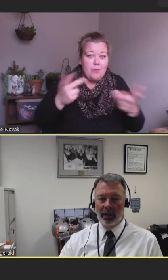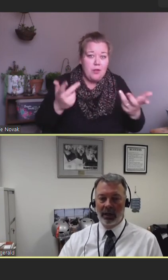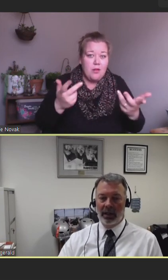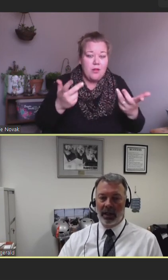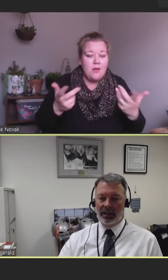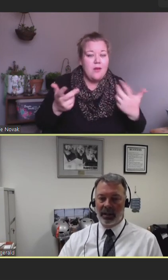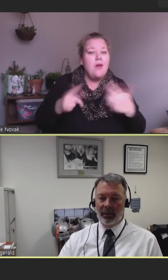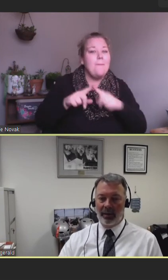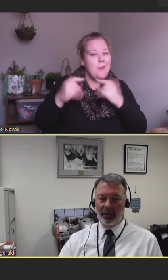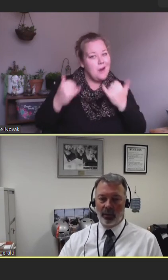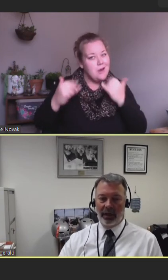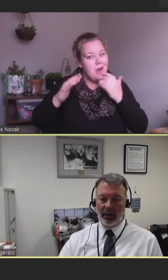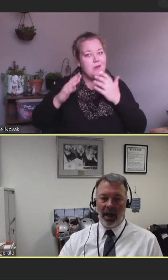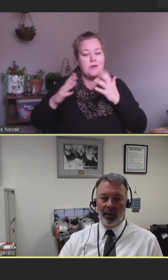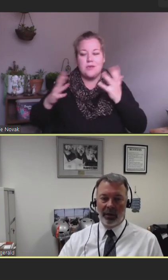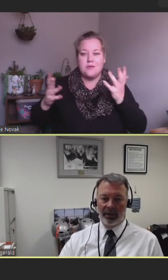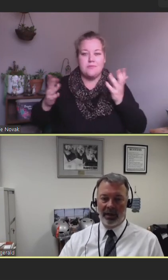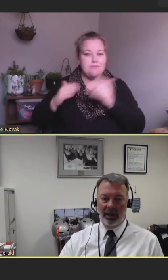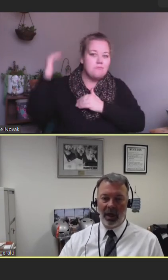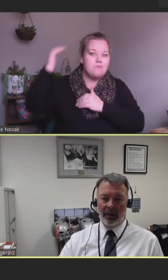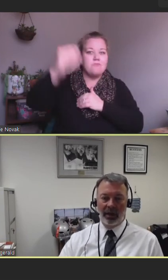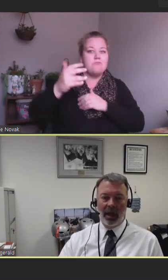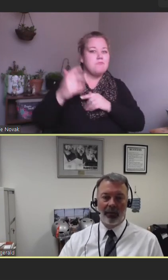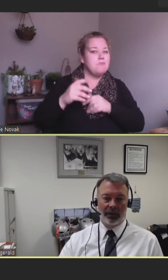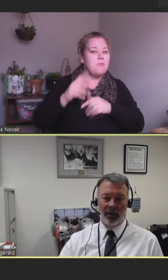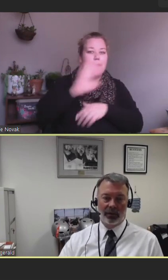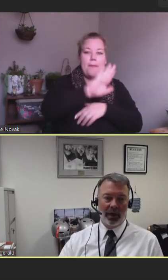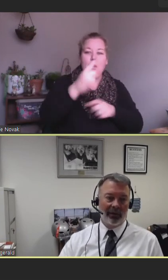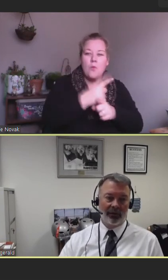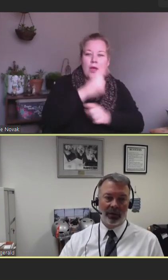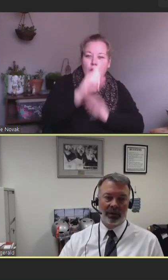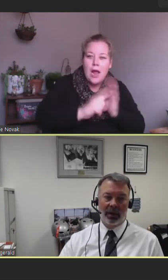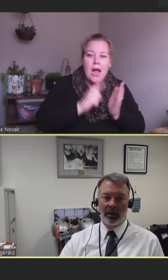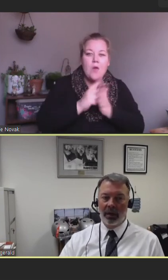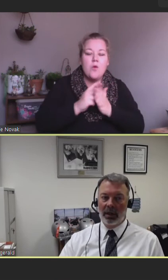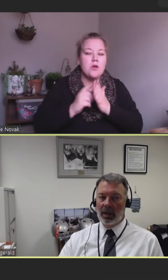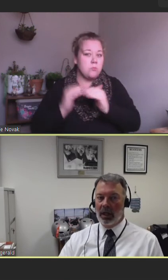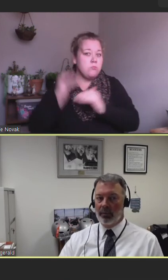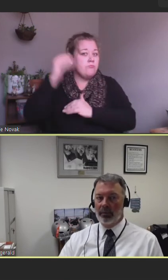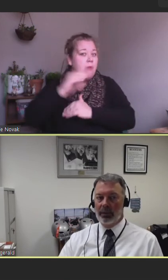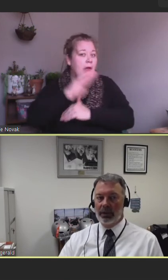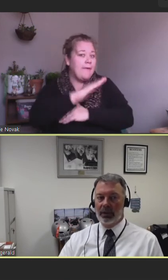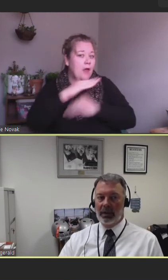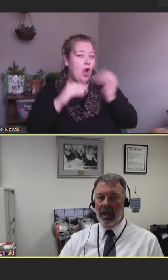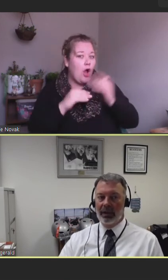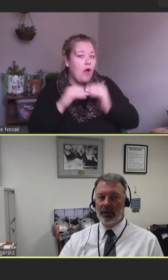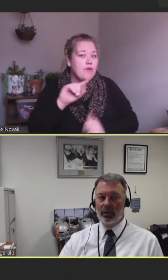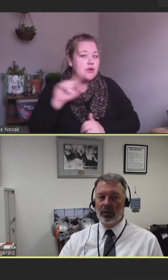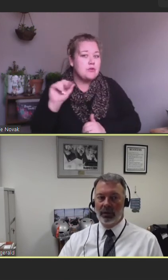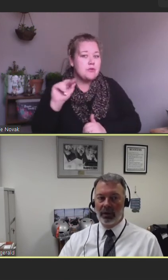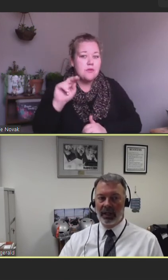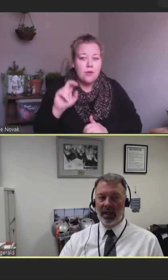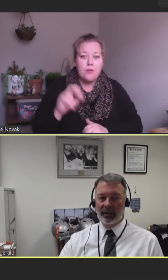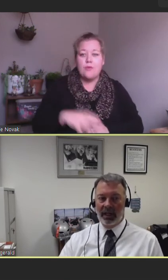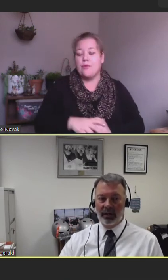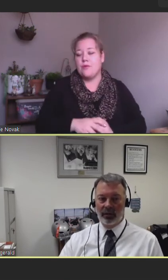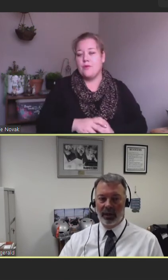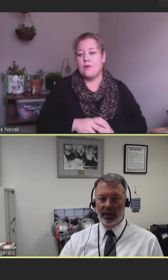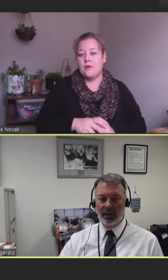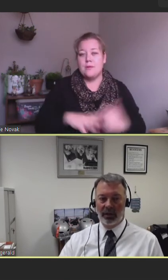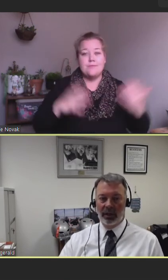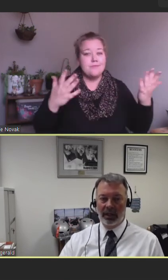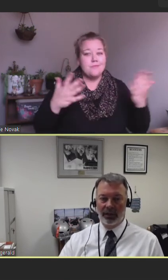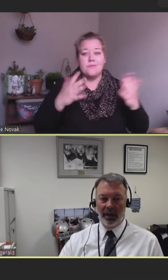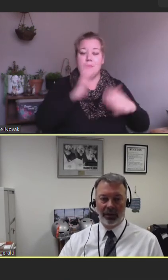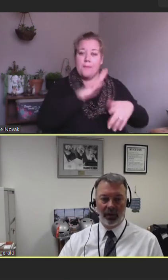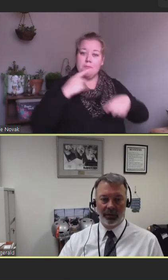beyond sometimes their regular hours and beyond their comfort zones. We're having folks that are having to do things outside of their